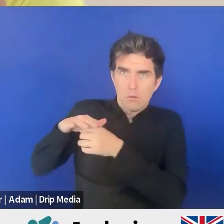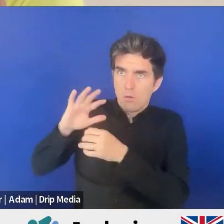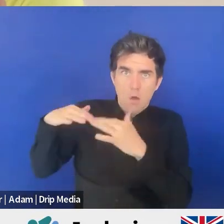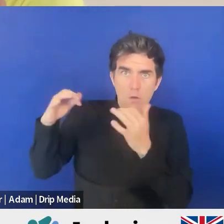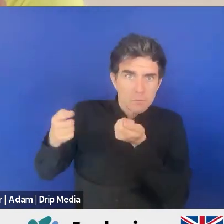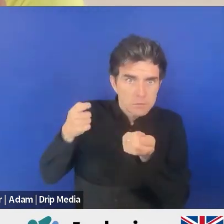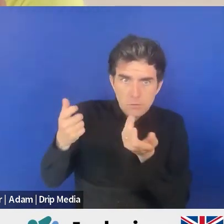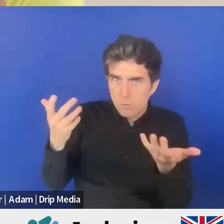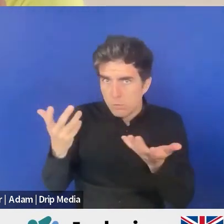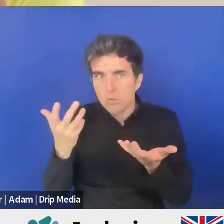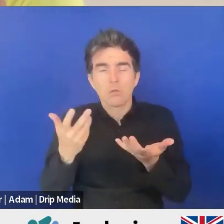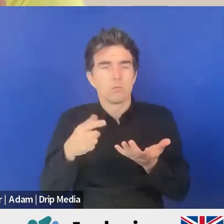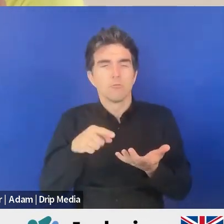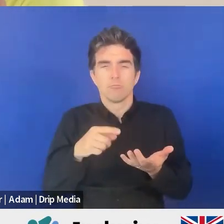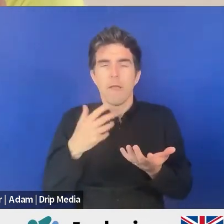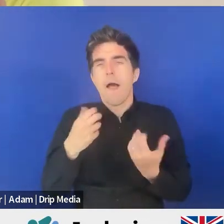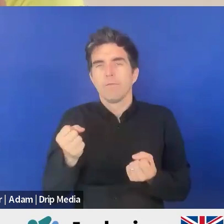awkward.